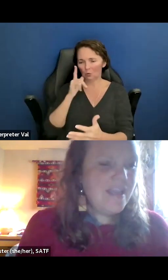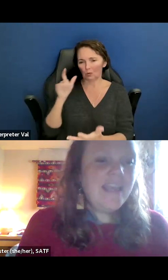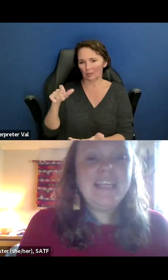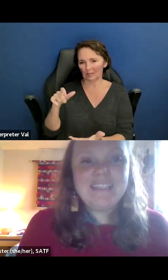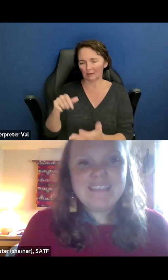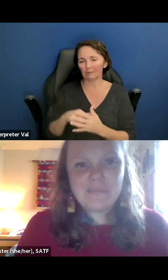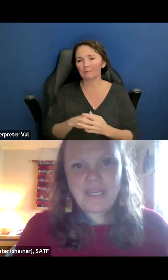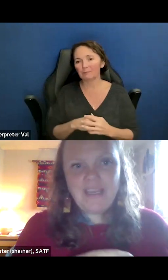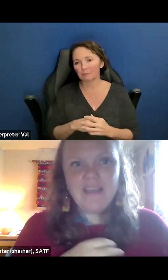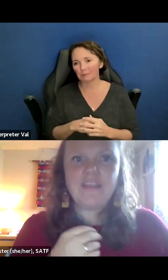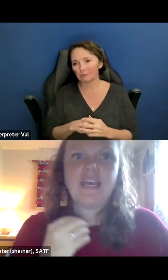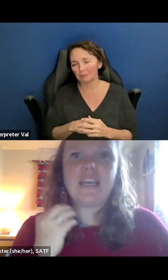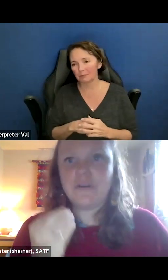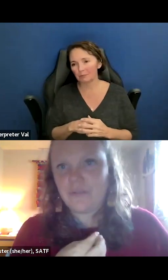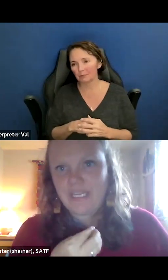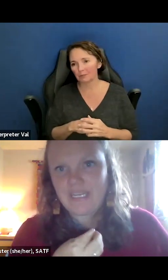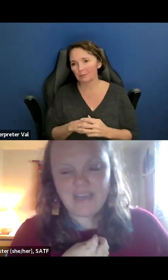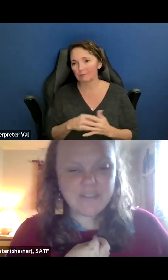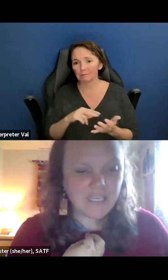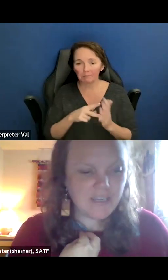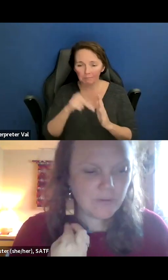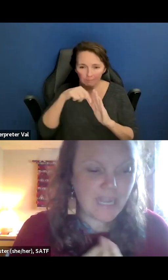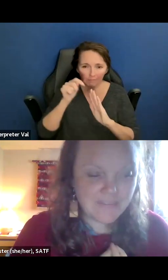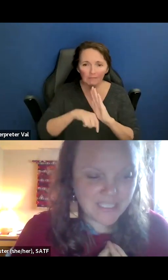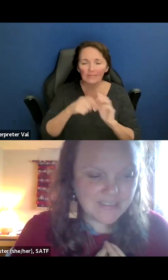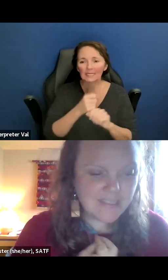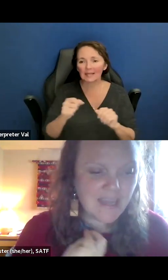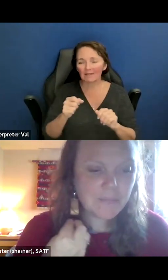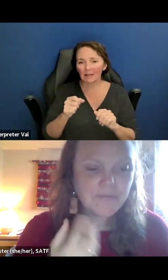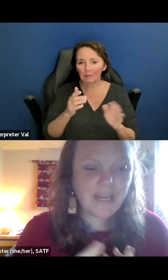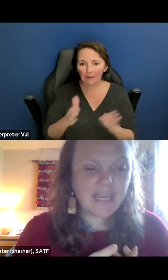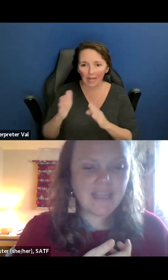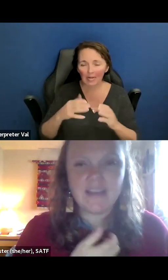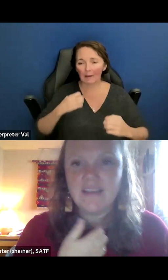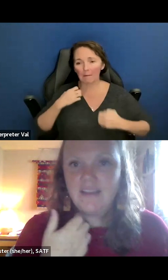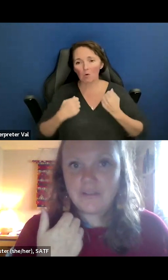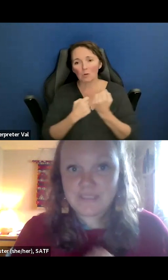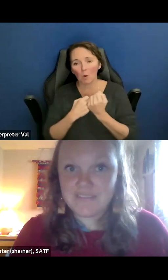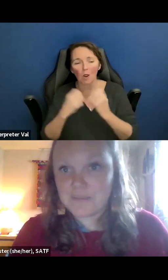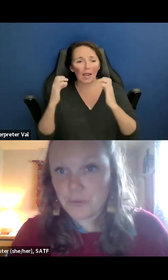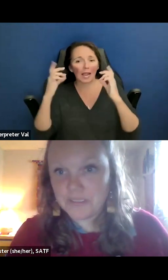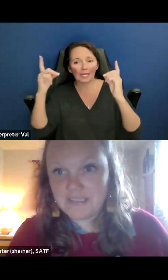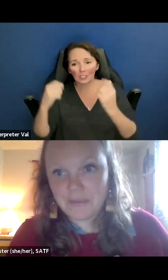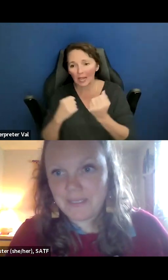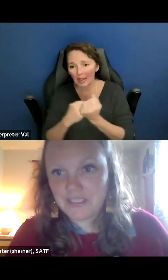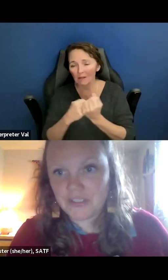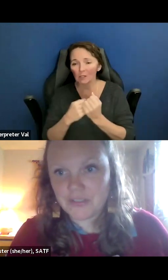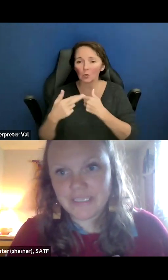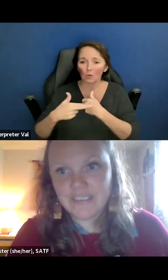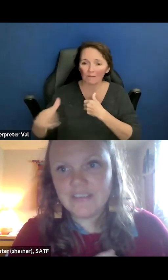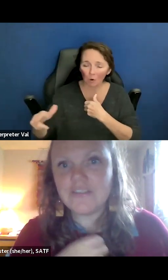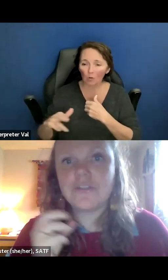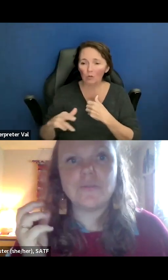example. In this way, that co-located advocate or advocates provide those safe supports that we